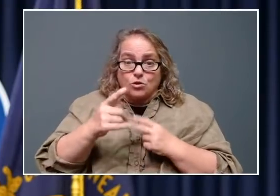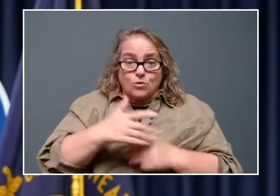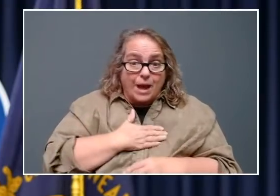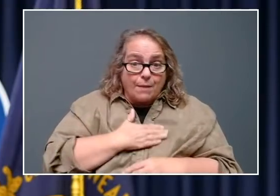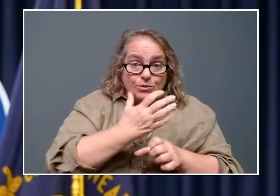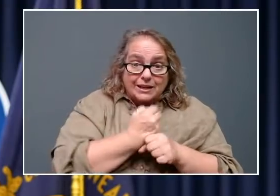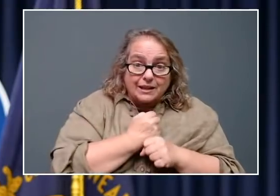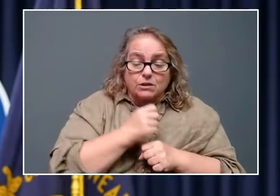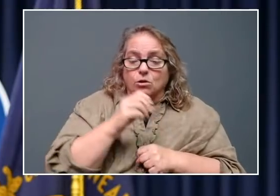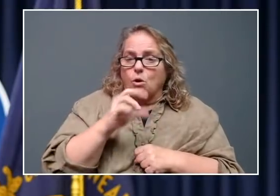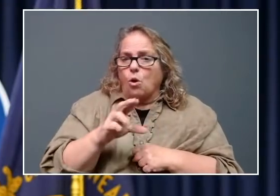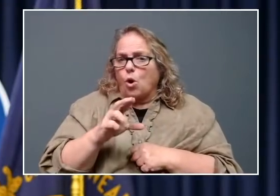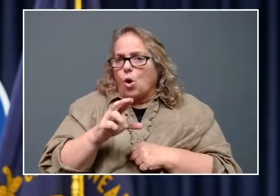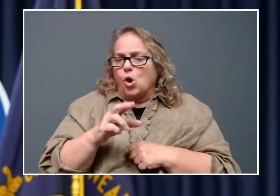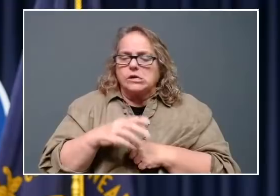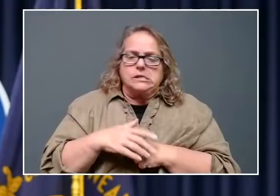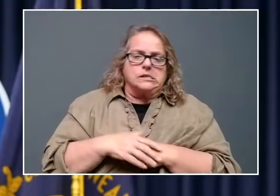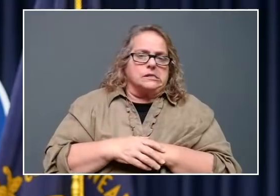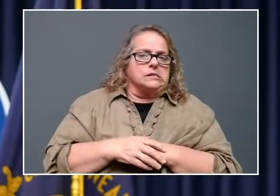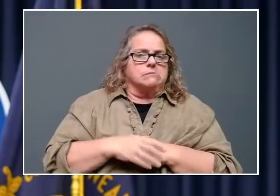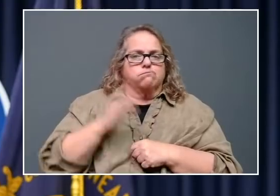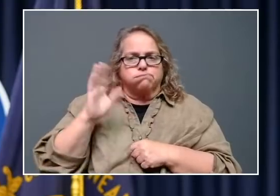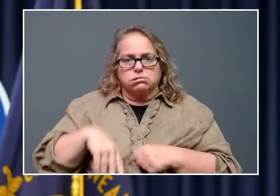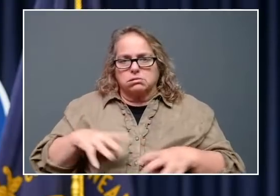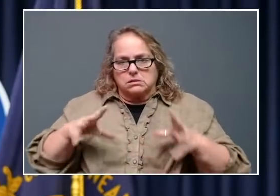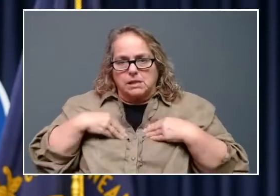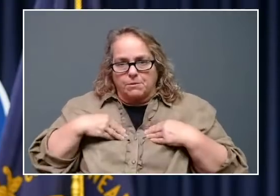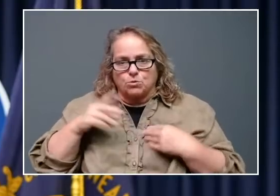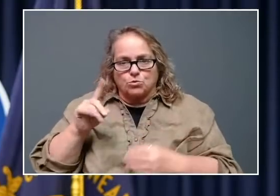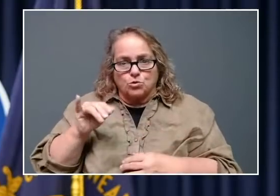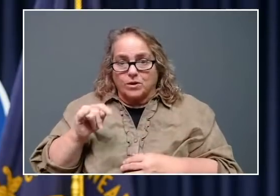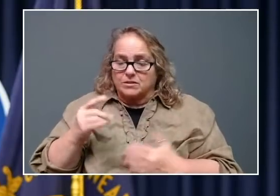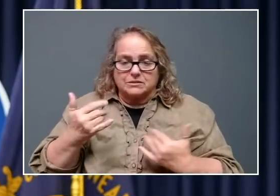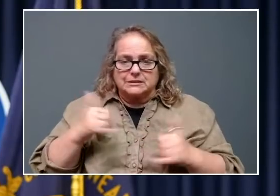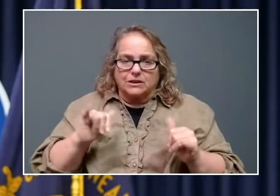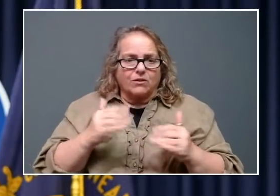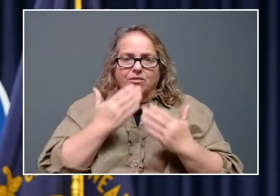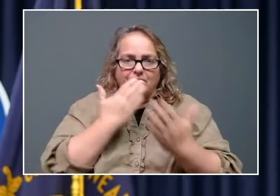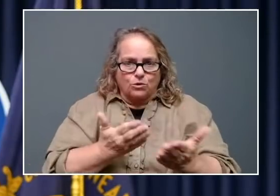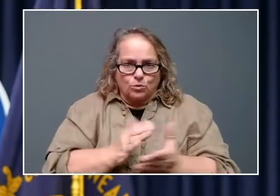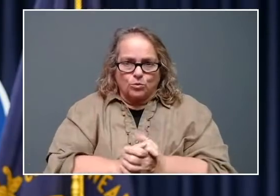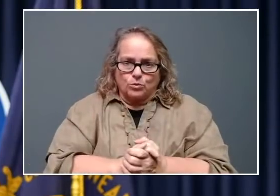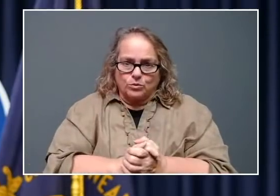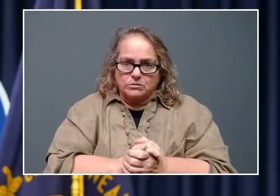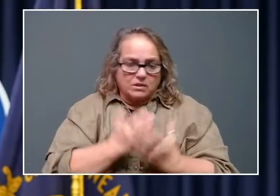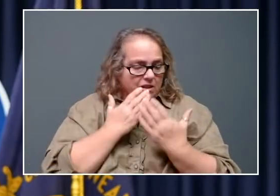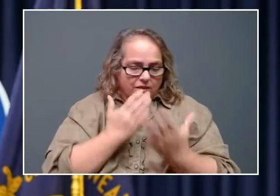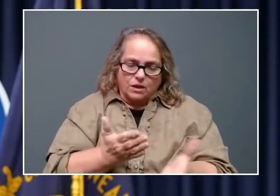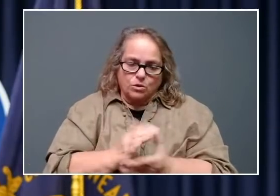or finally just did, thank you. Thank you. Now,